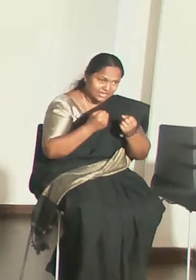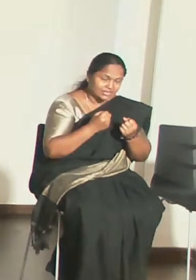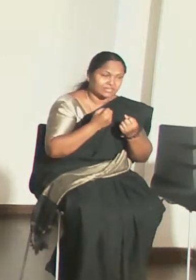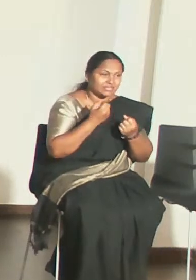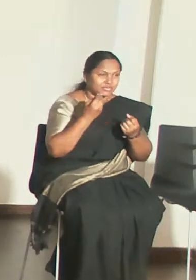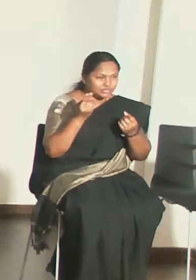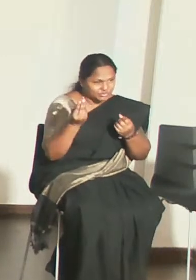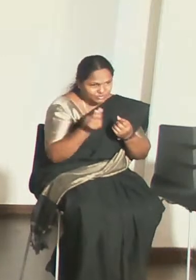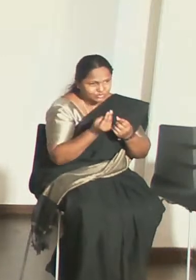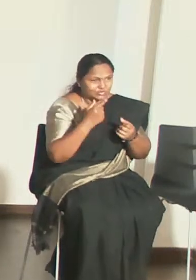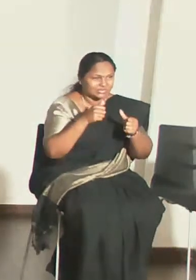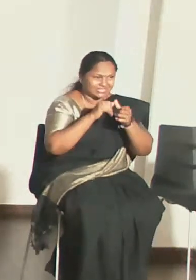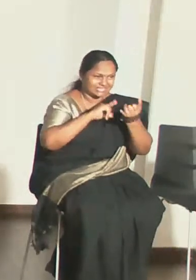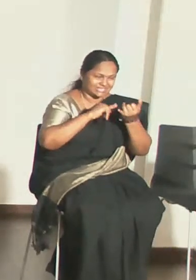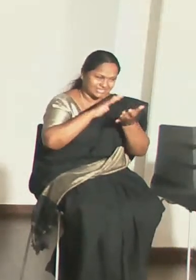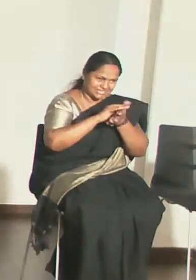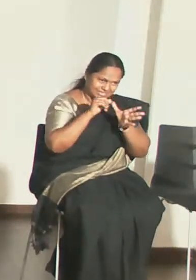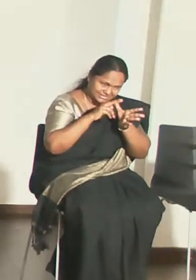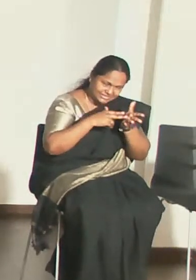and so